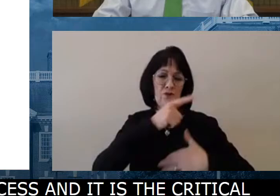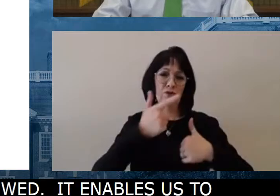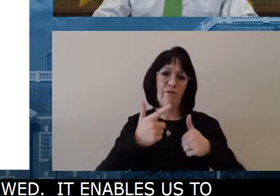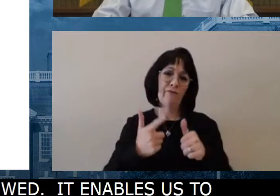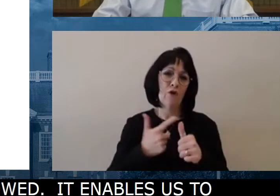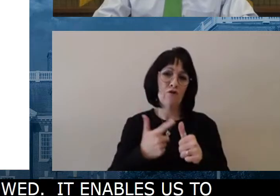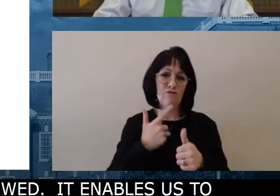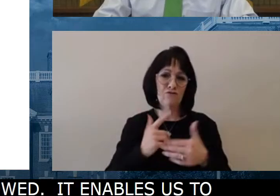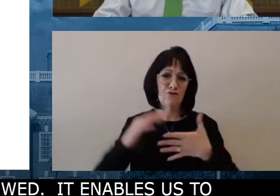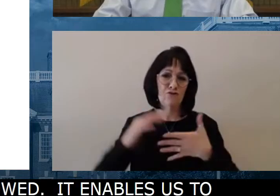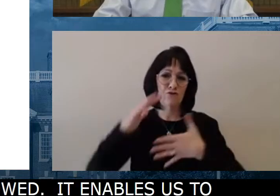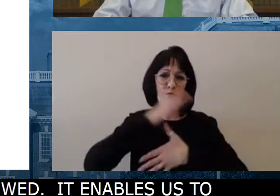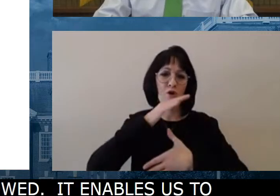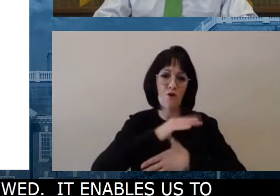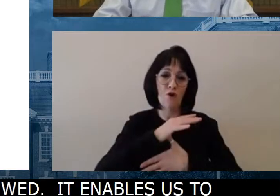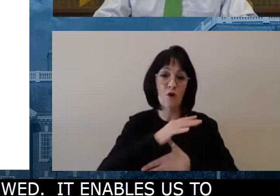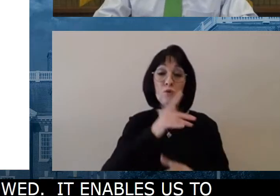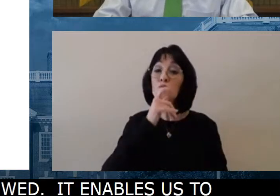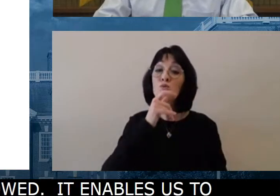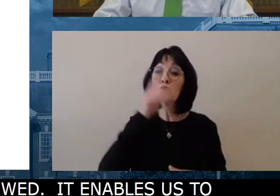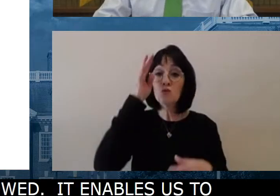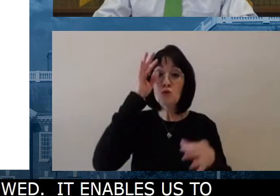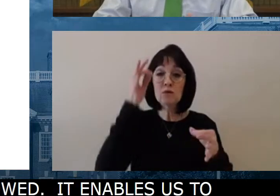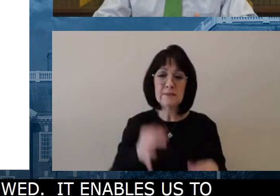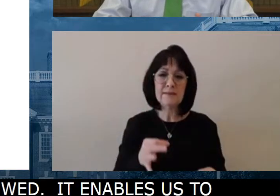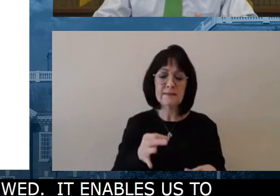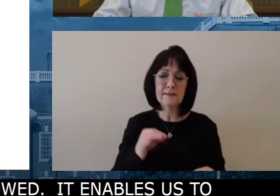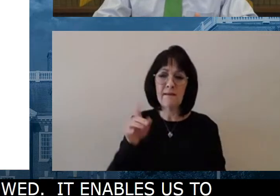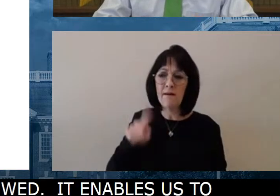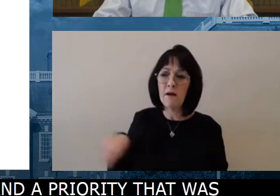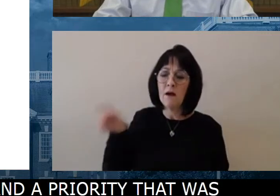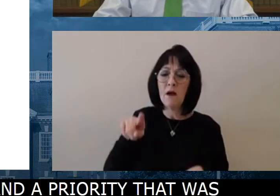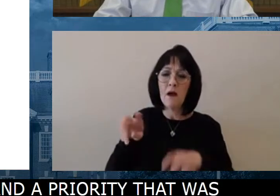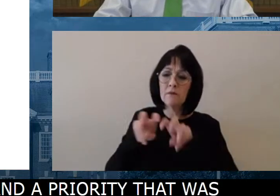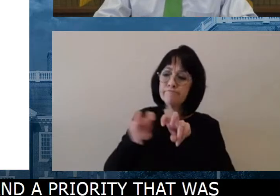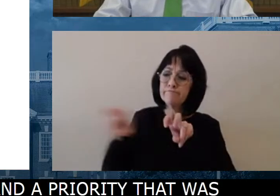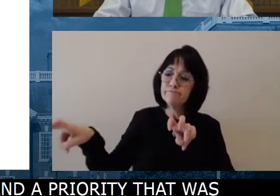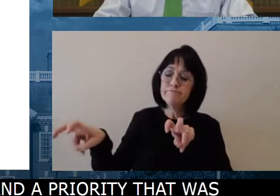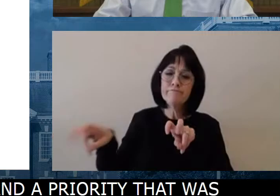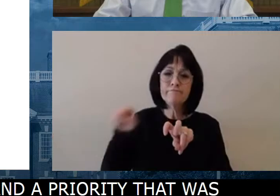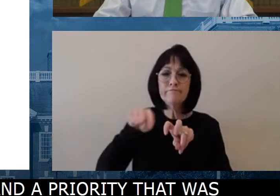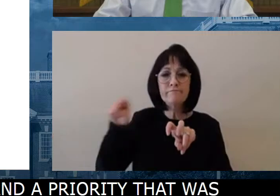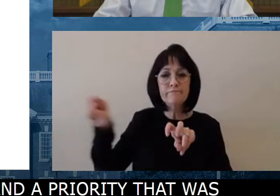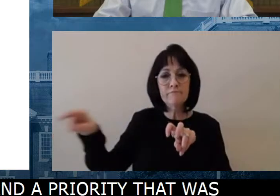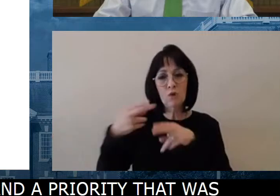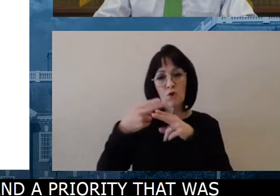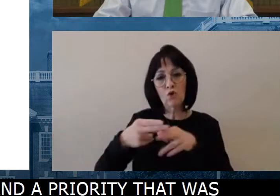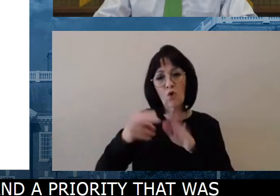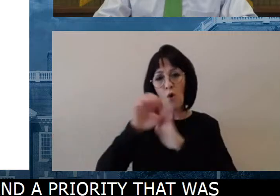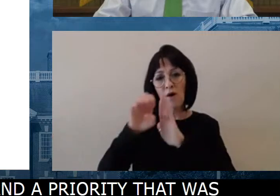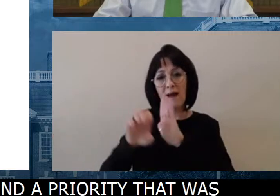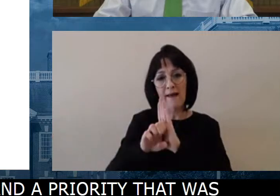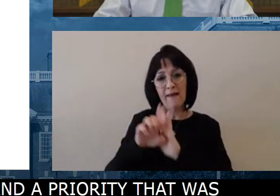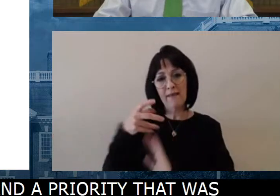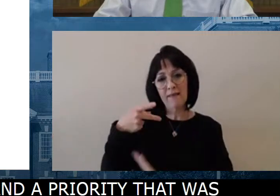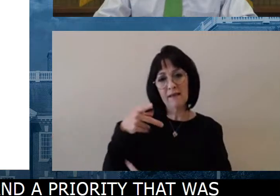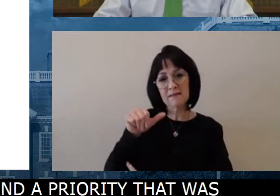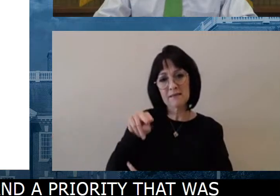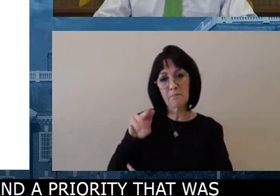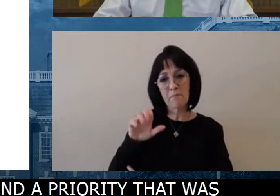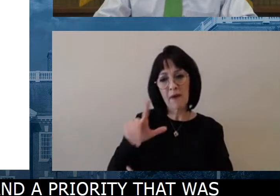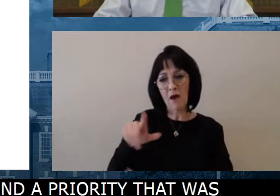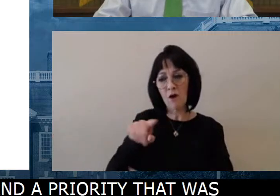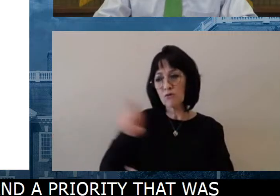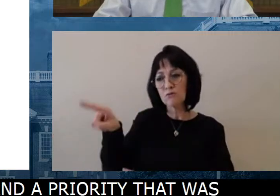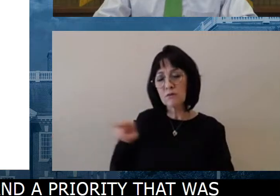federal ethics panel, sifted through by our local Delaware ethics panel and prioritized in